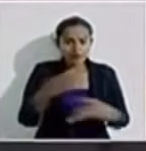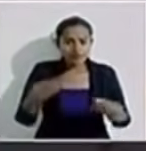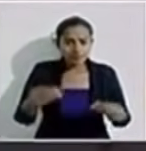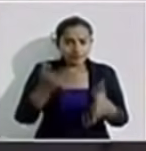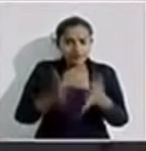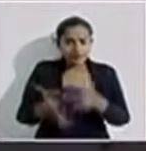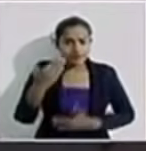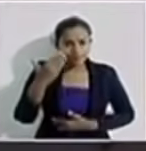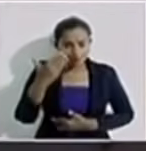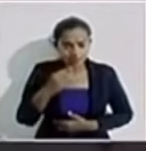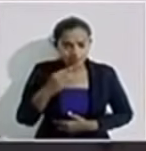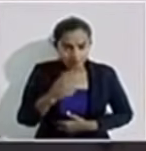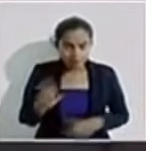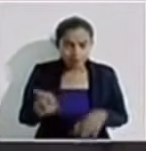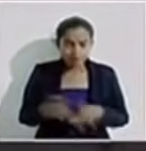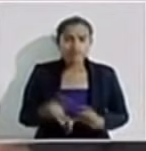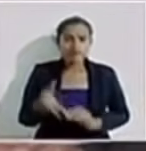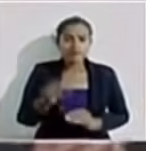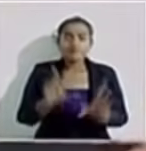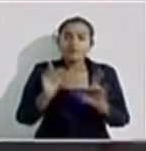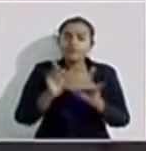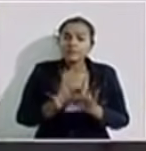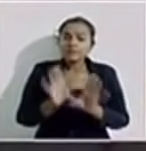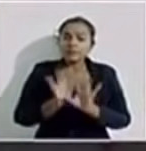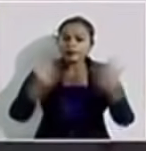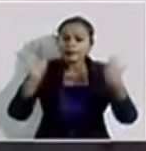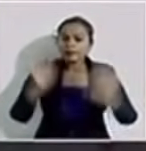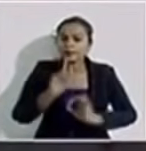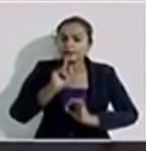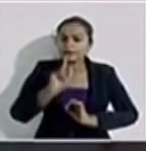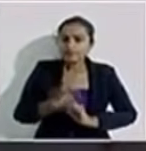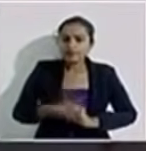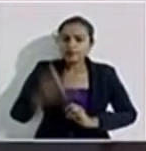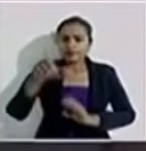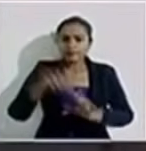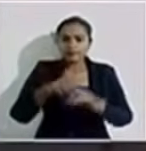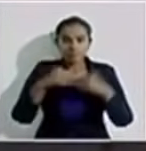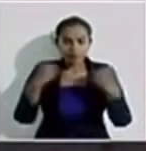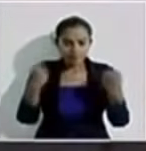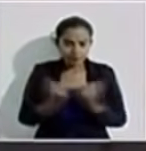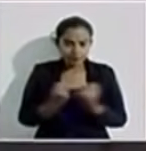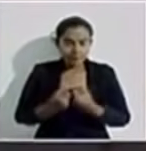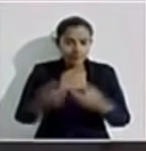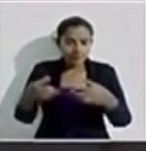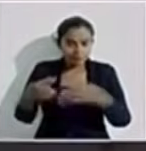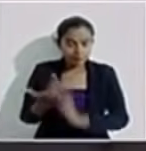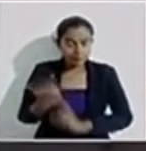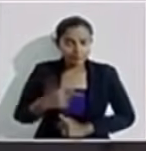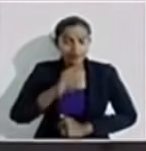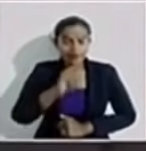following a revelation made by the Criminal Investigations Department recently.